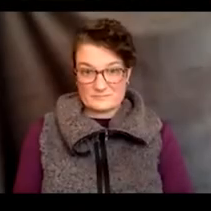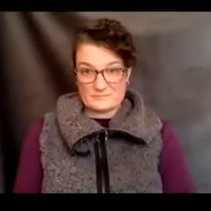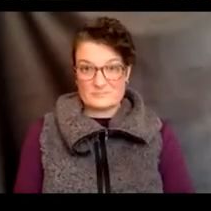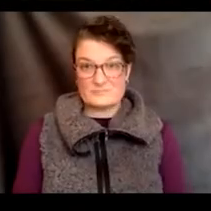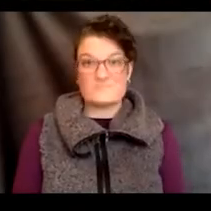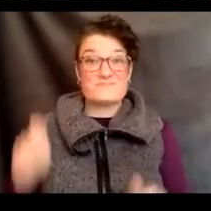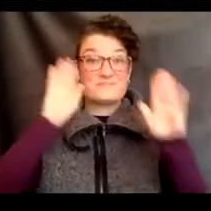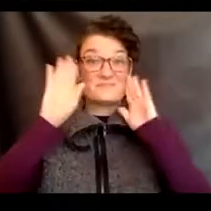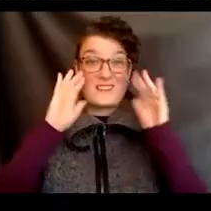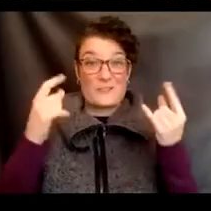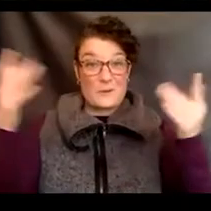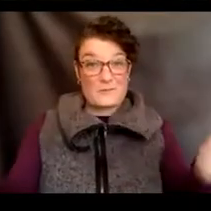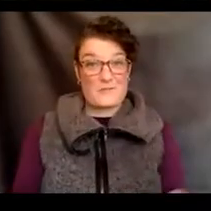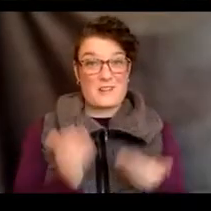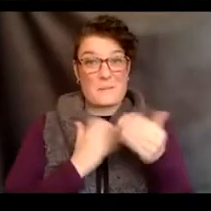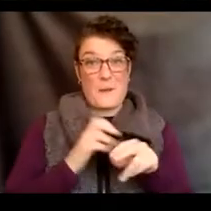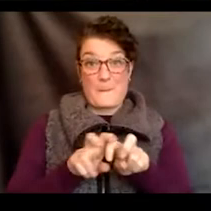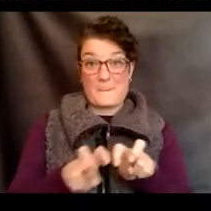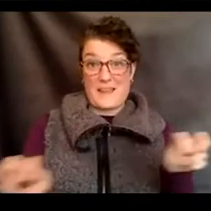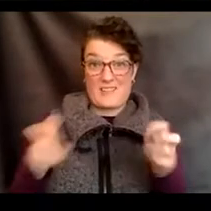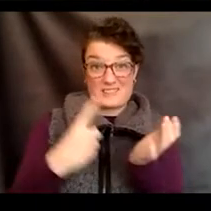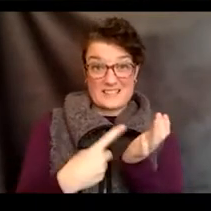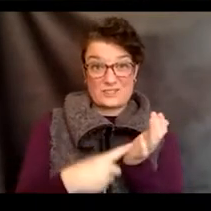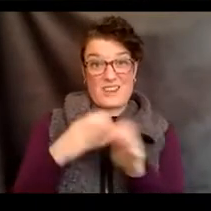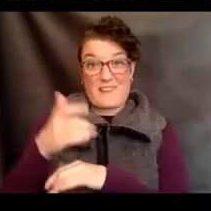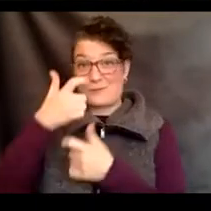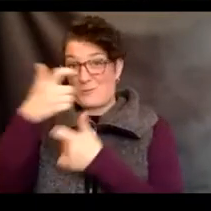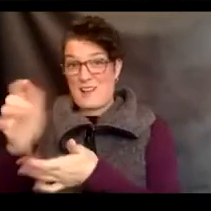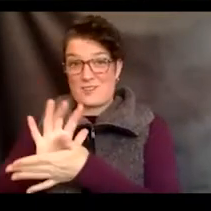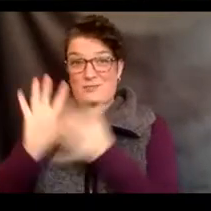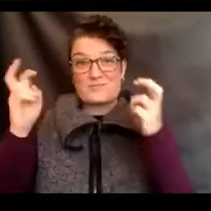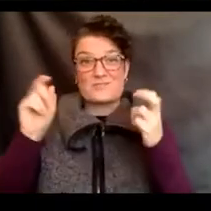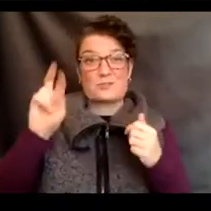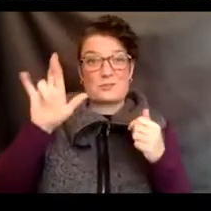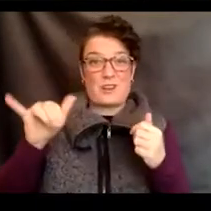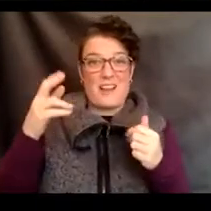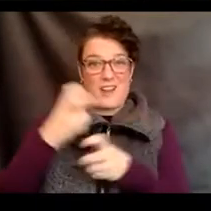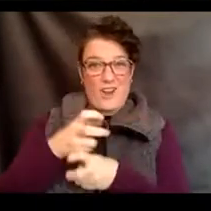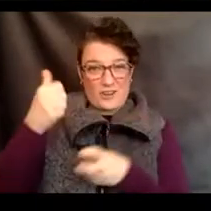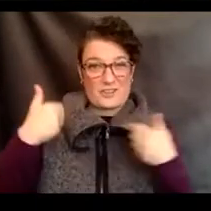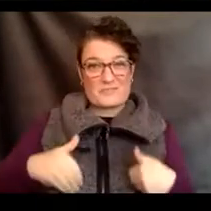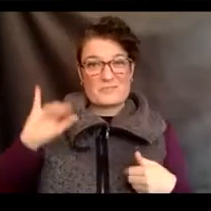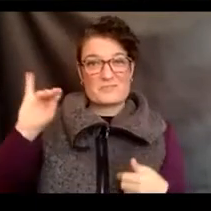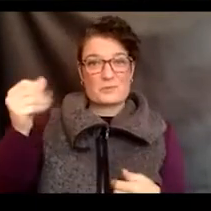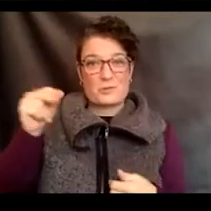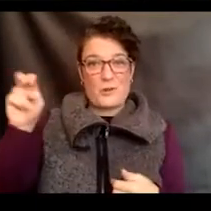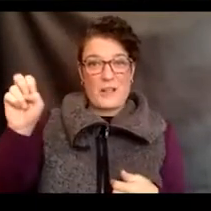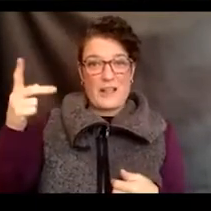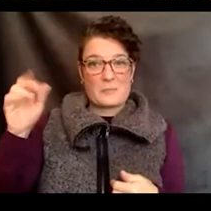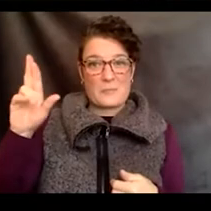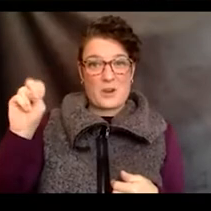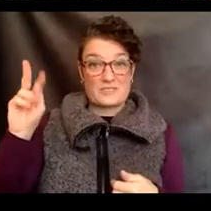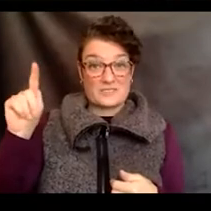Hi, everyone, and welcome to our panel discussion following the screening of Try Harder. My name is Joanne Parsont. I am the Director of Education for the California Film